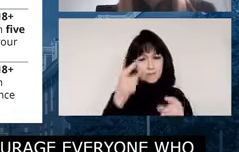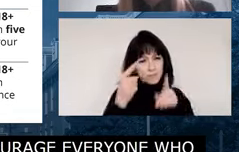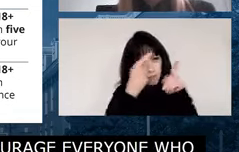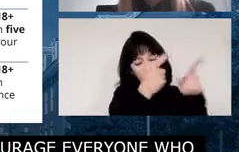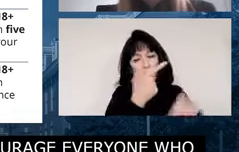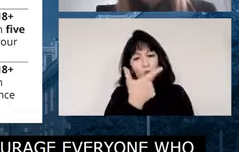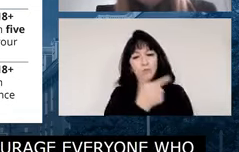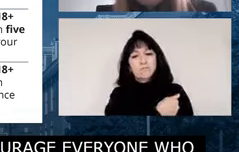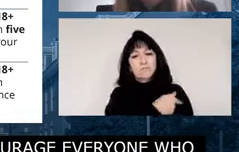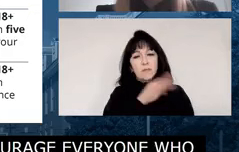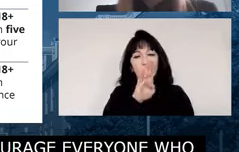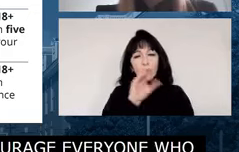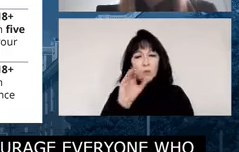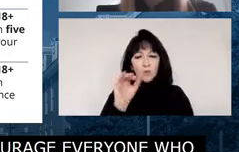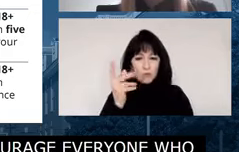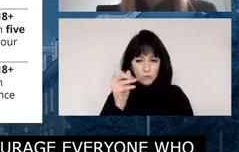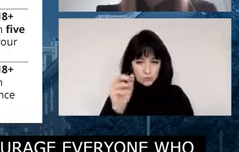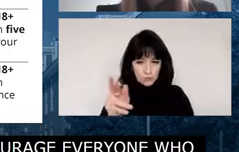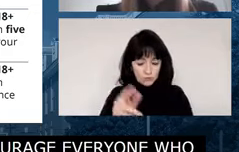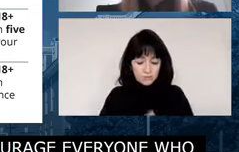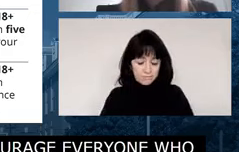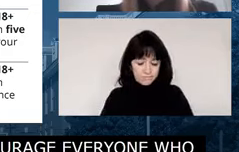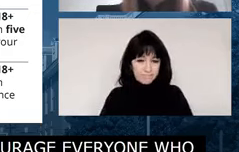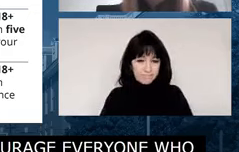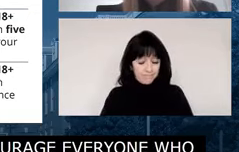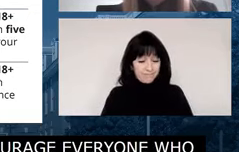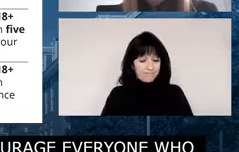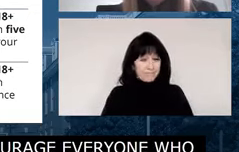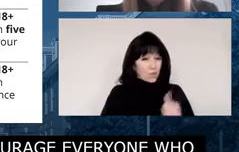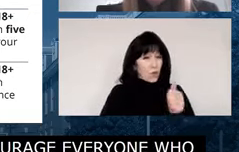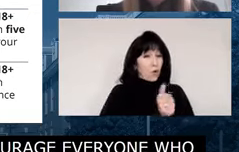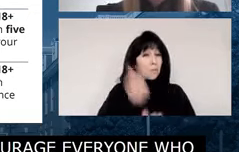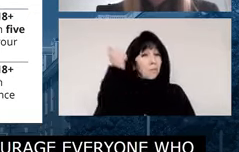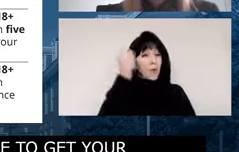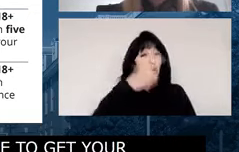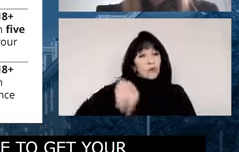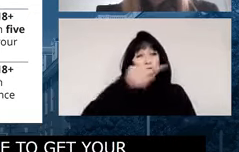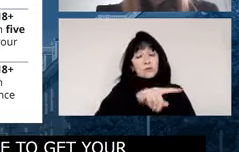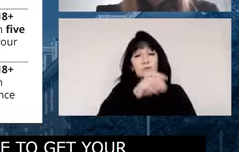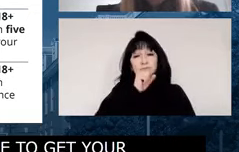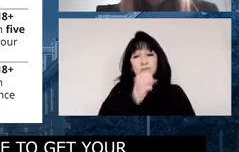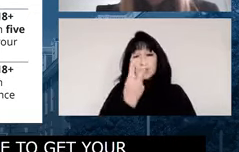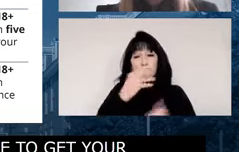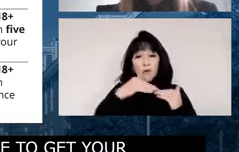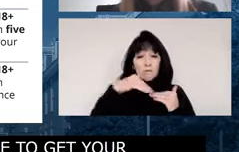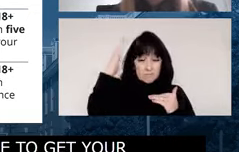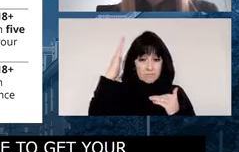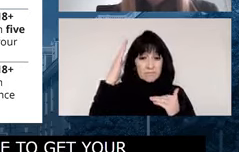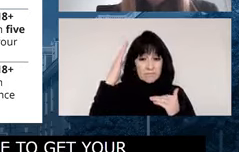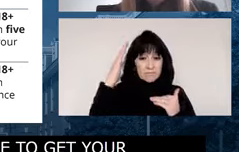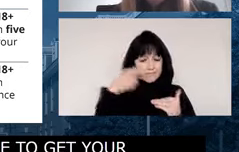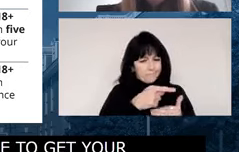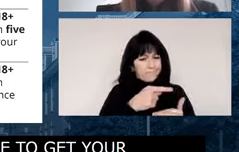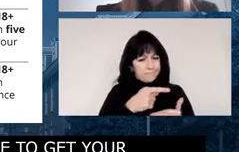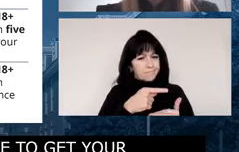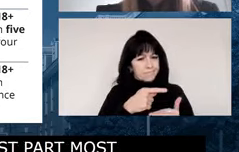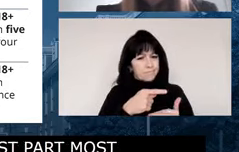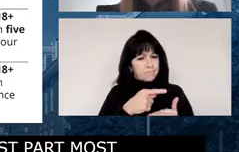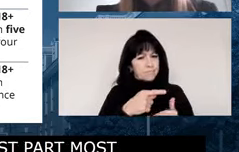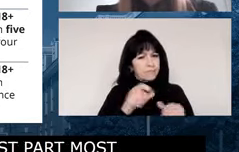the most part, most individuals who are 12 and older are likely to be